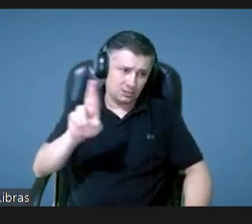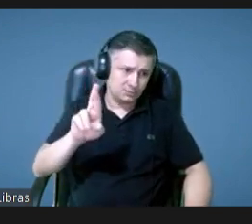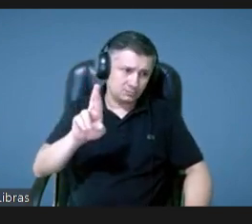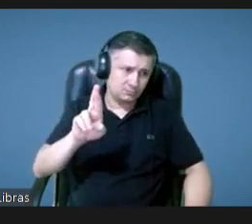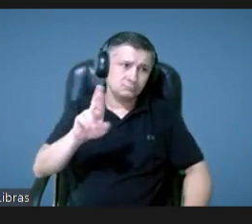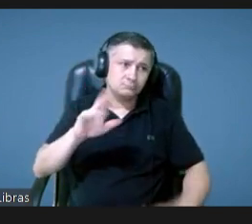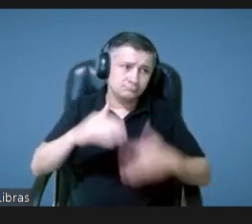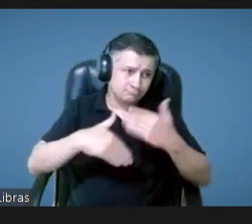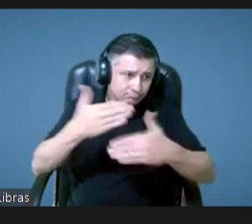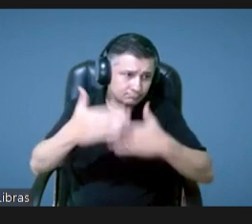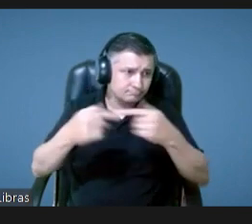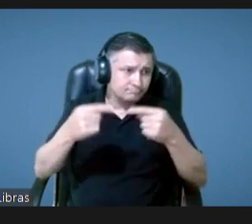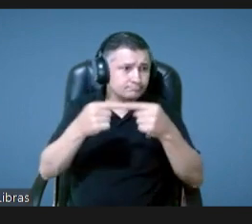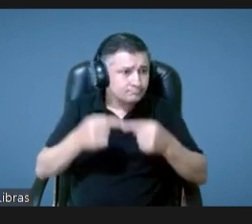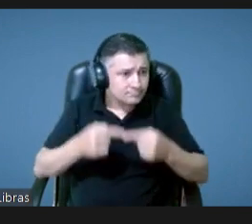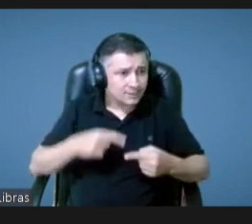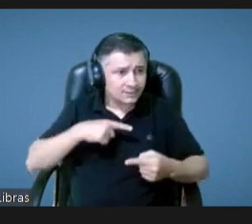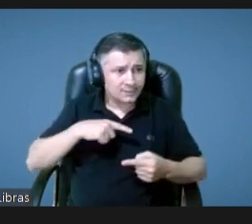billion reais.